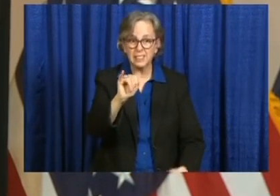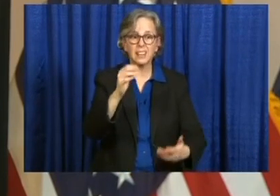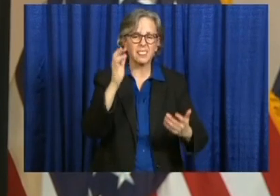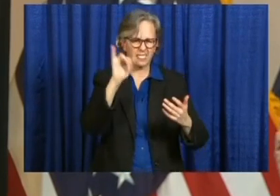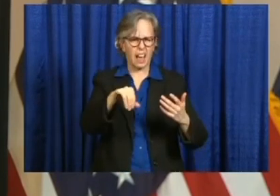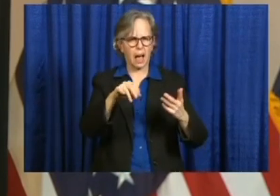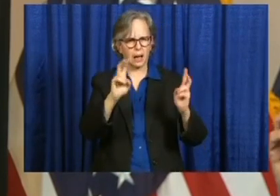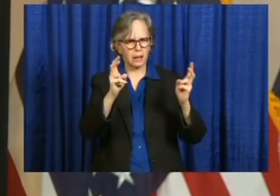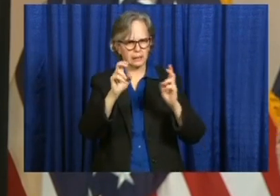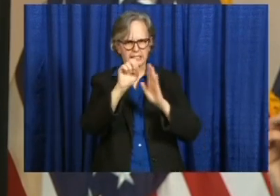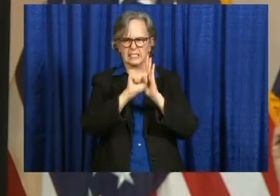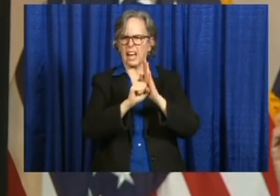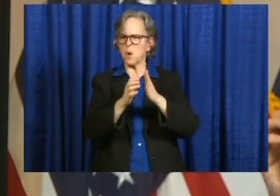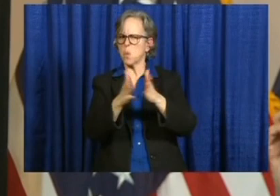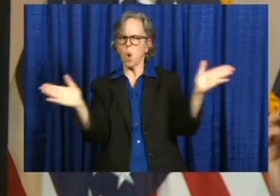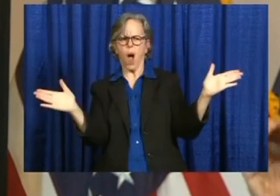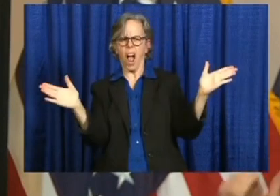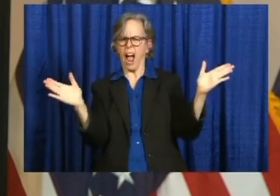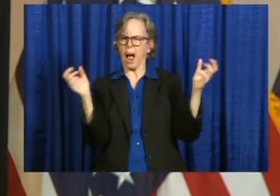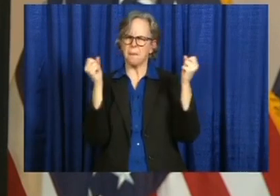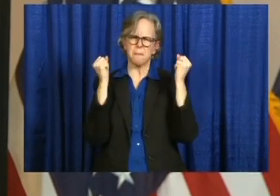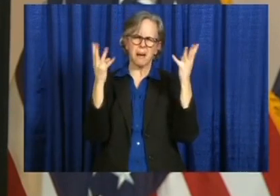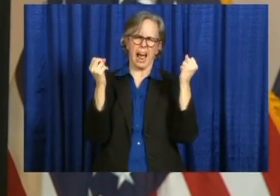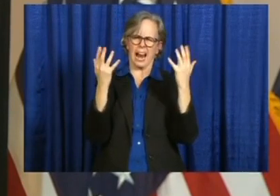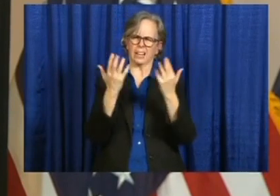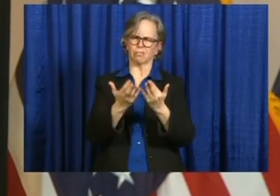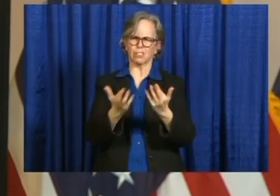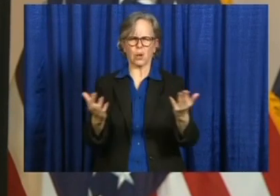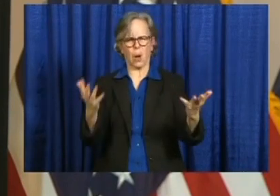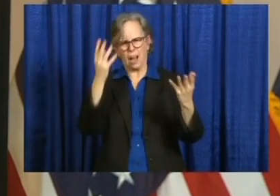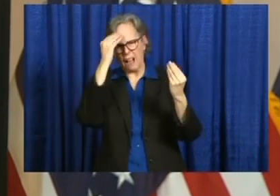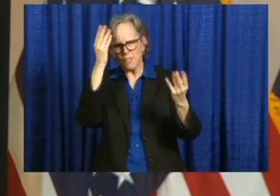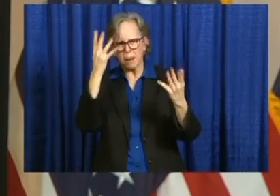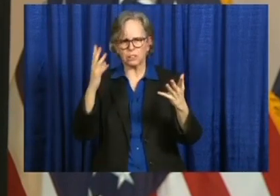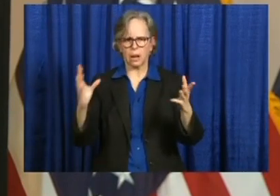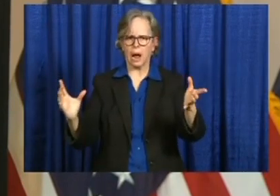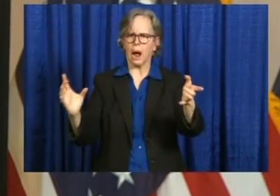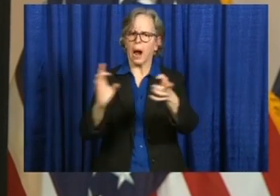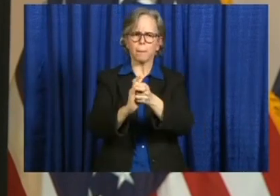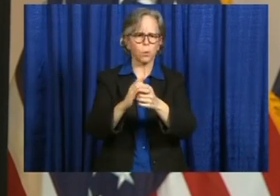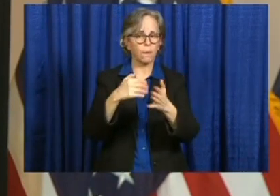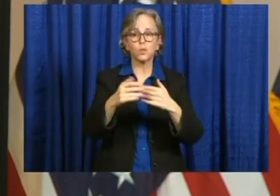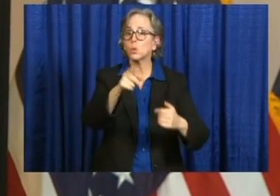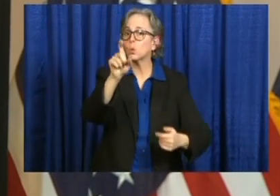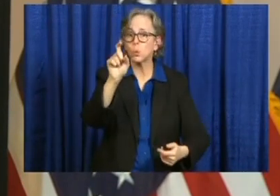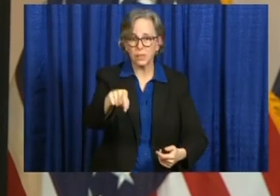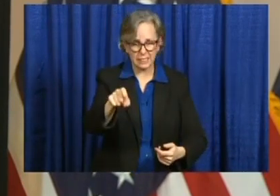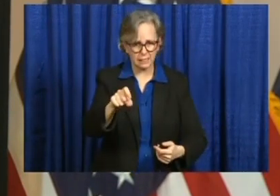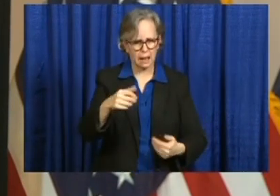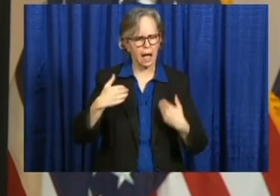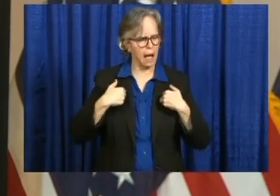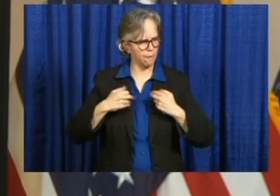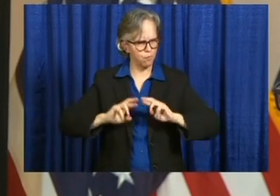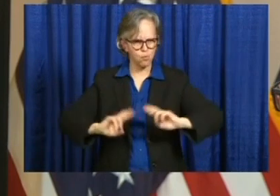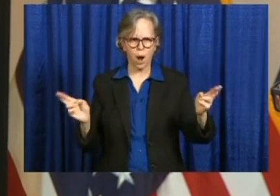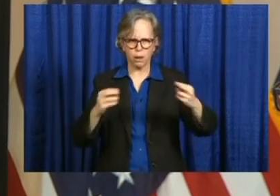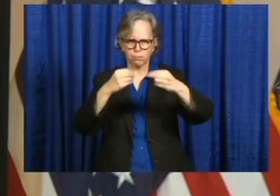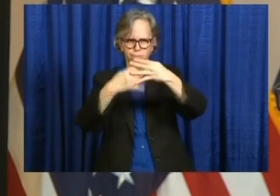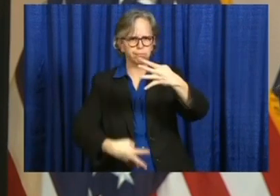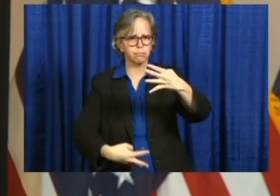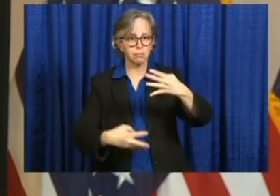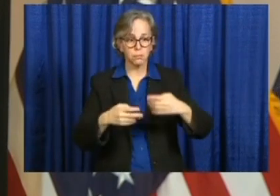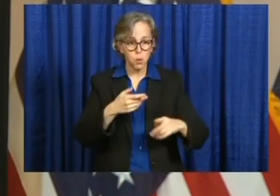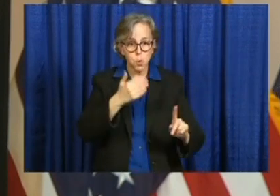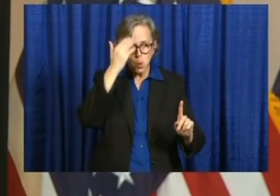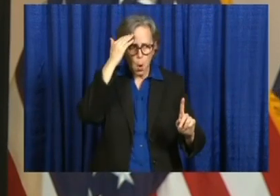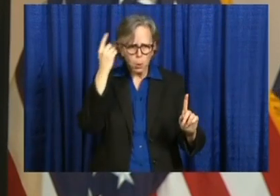help connect you to resources if you need. If you know someone who's feeling helpless or hopeless, or like they might